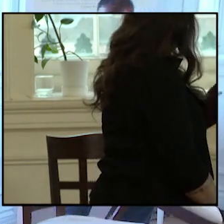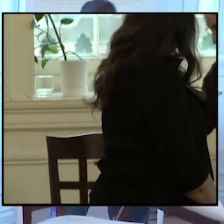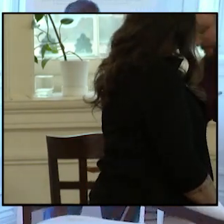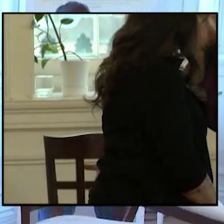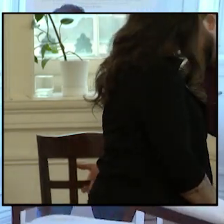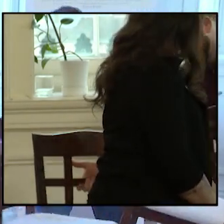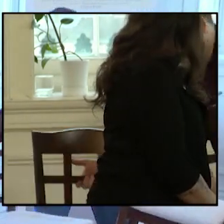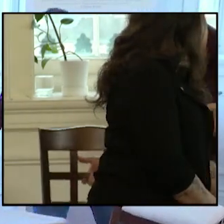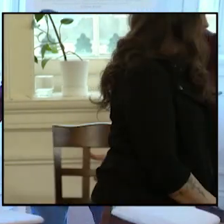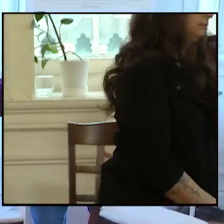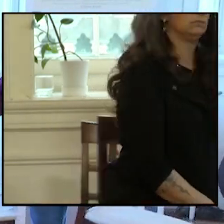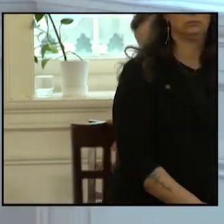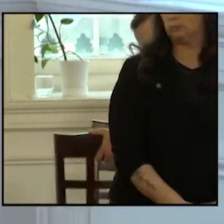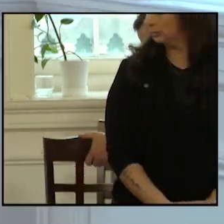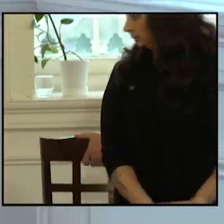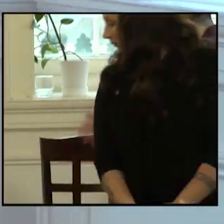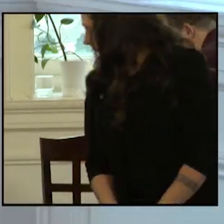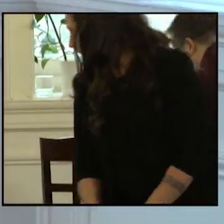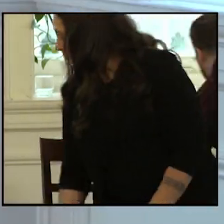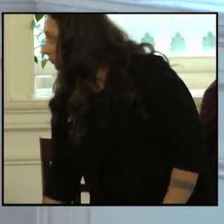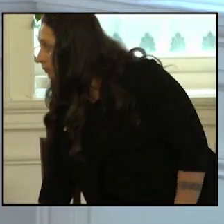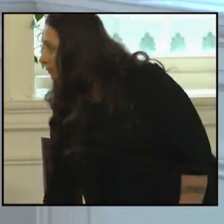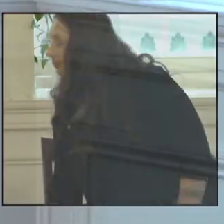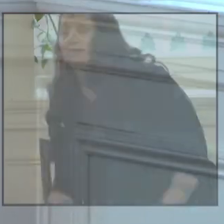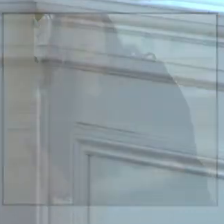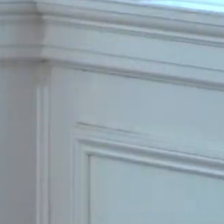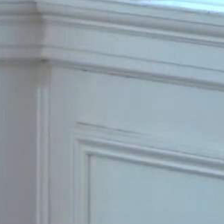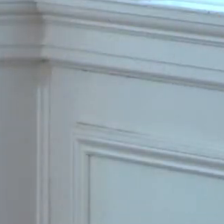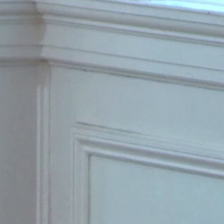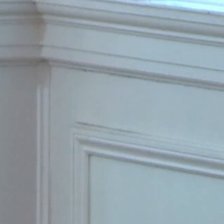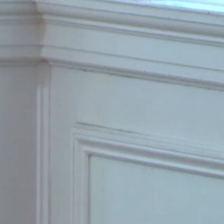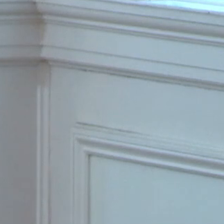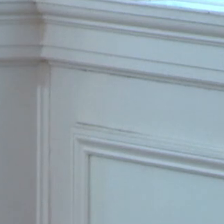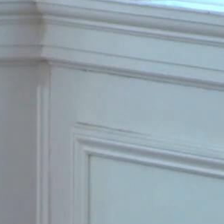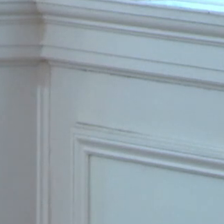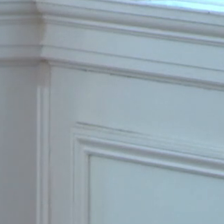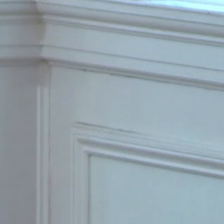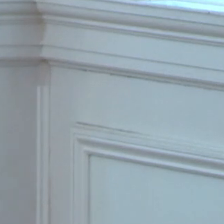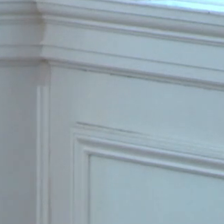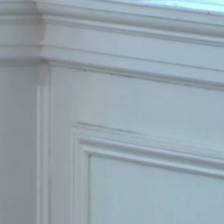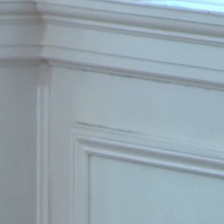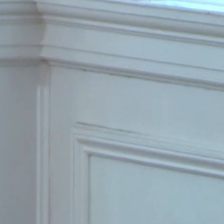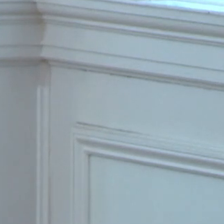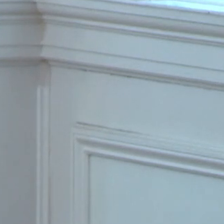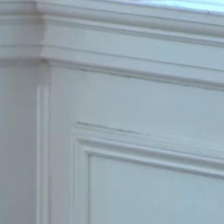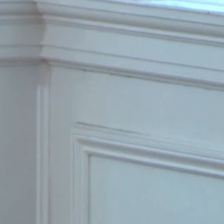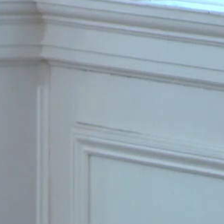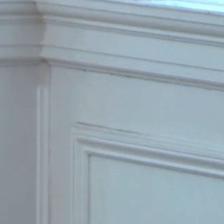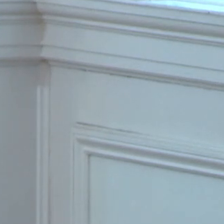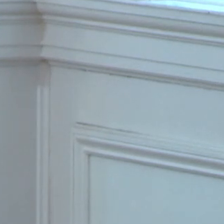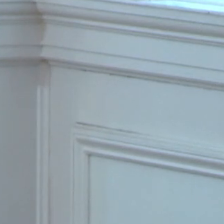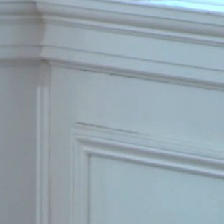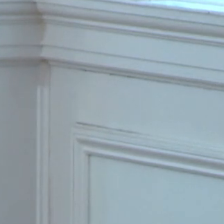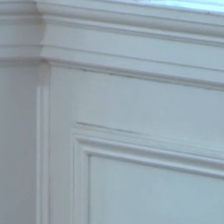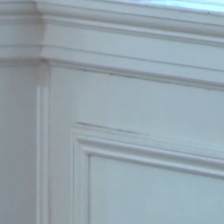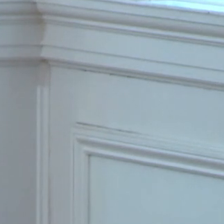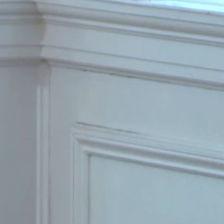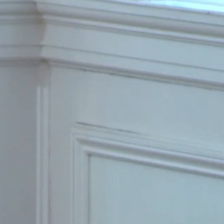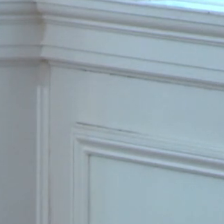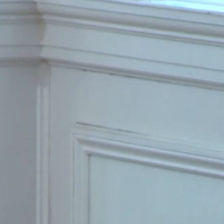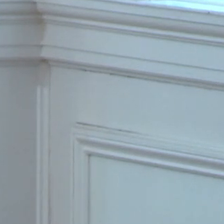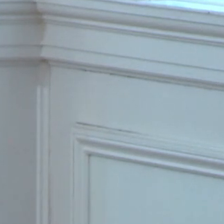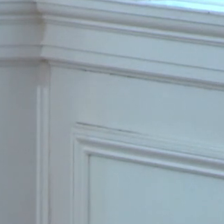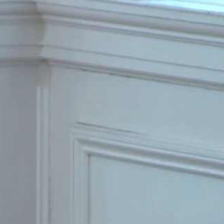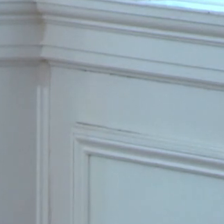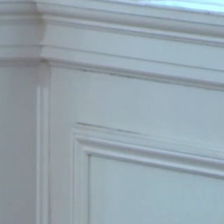Okay, now, next up, we're gonna have John Mills. I like to always sing this man's